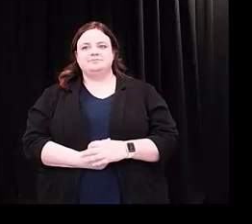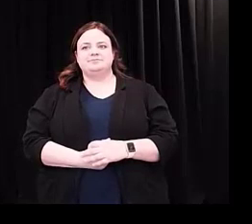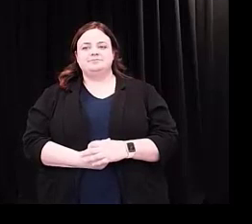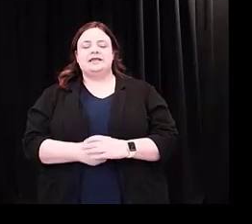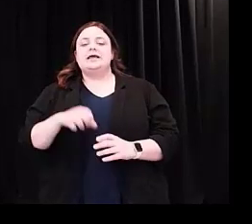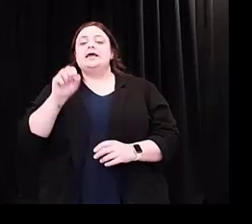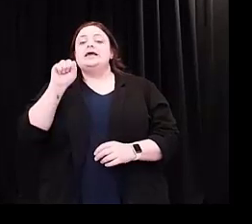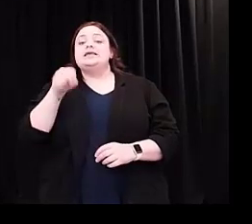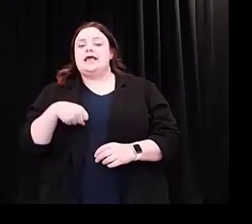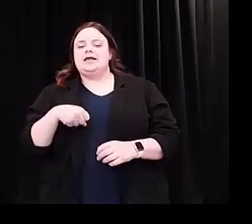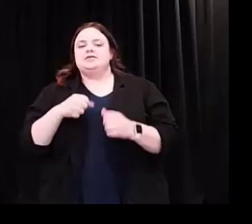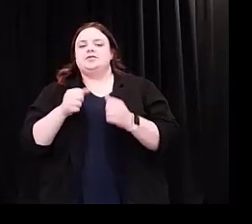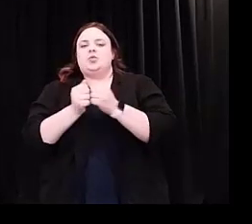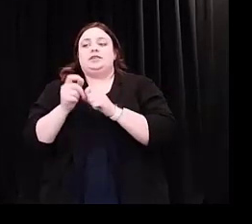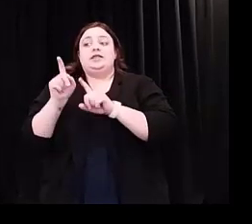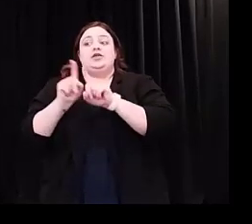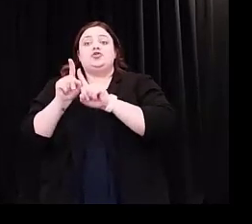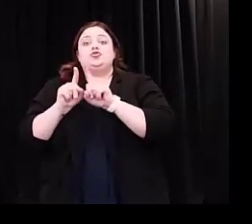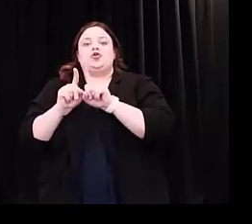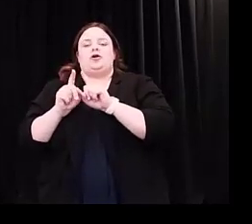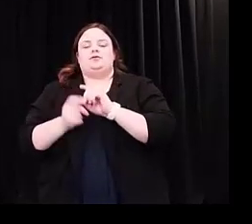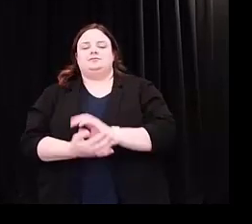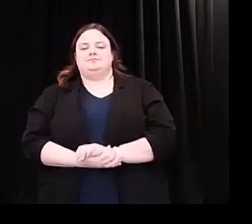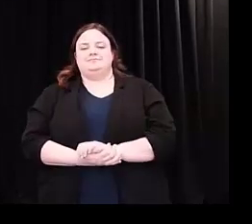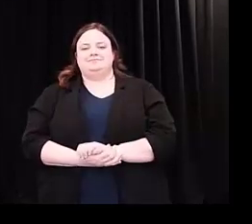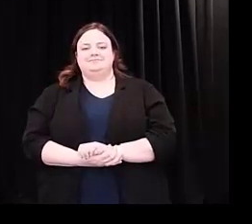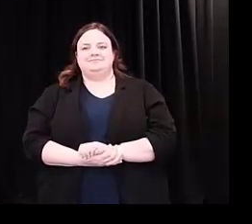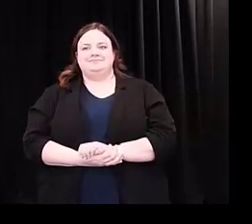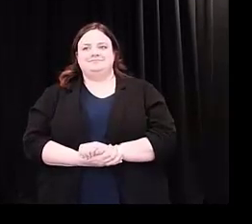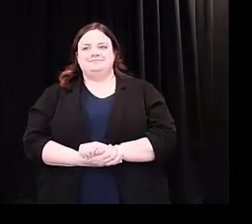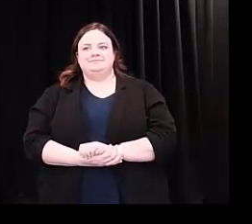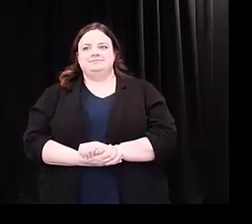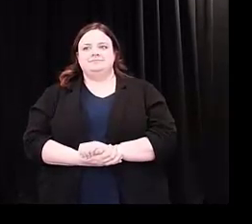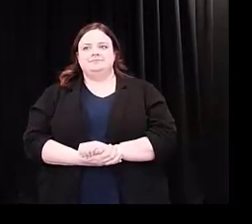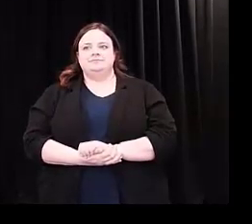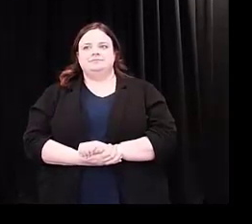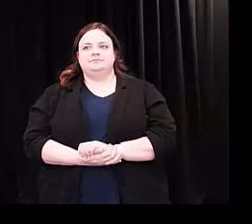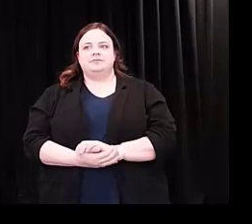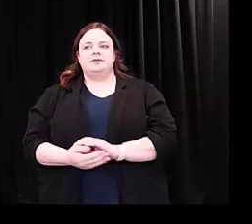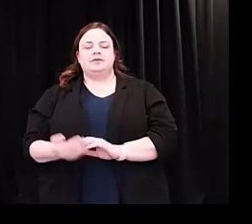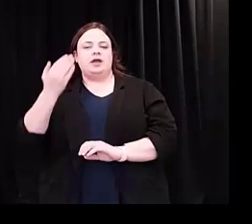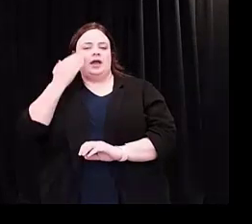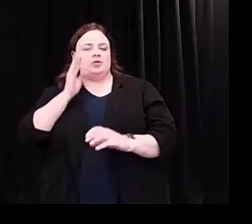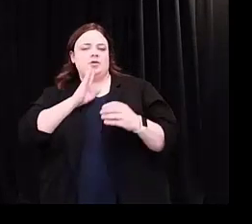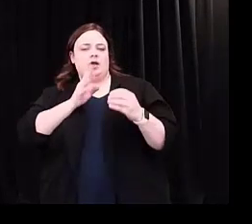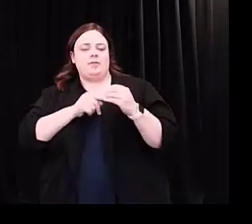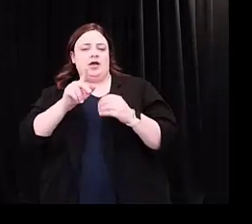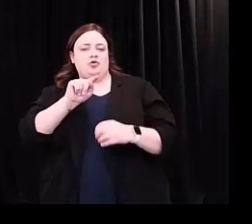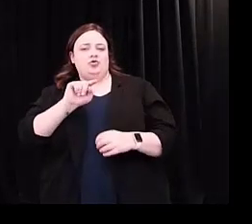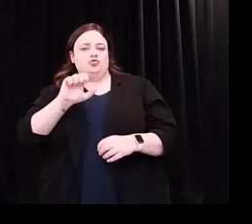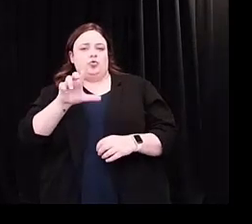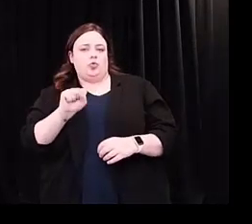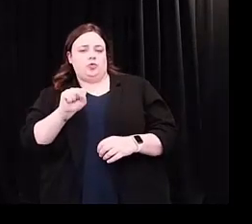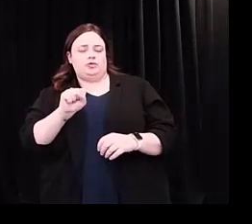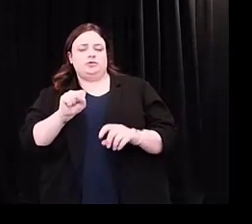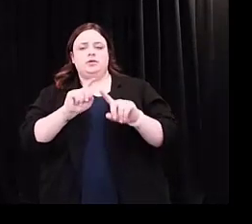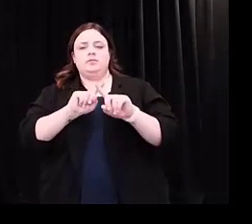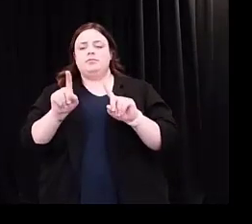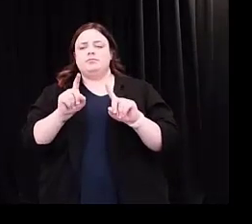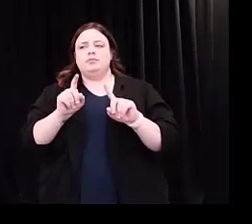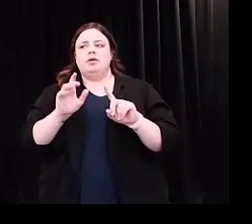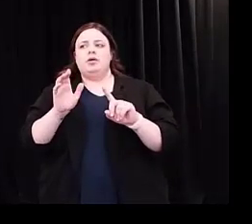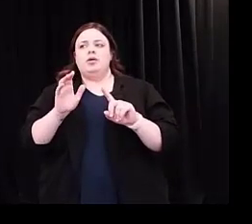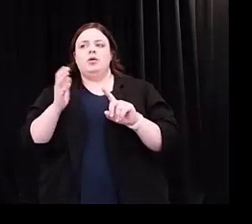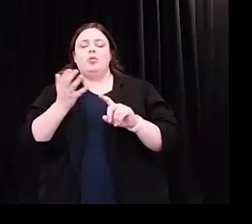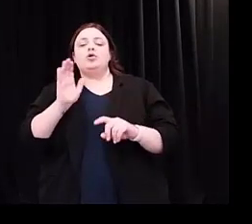Yes, with a little star by it. I know you talked about tools earlier, Darren. What are some of your